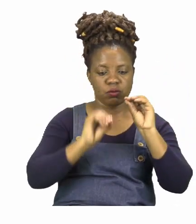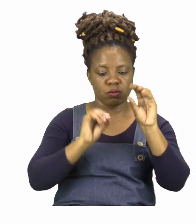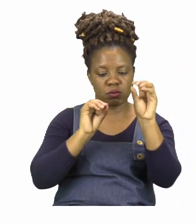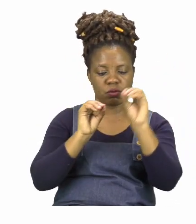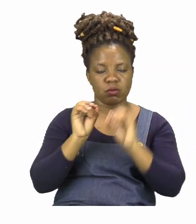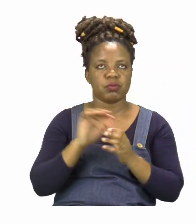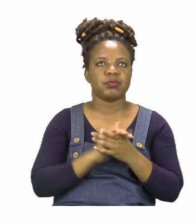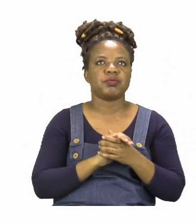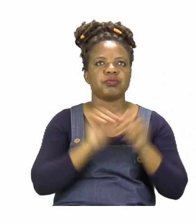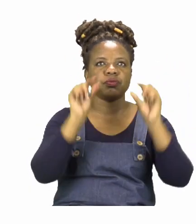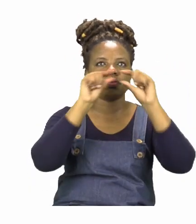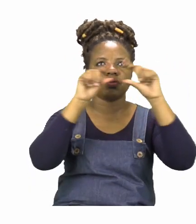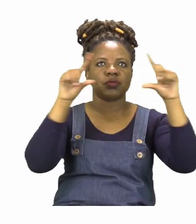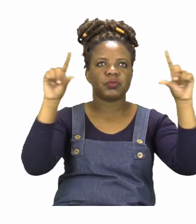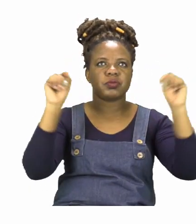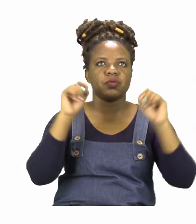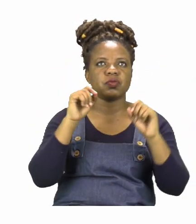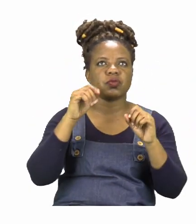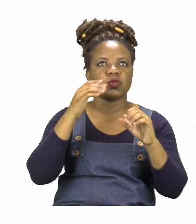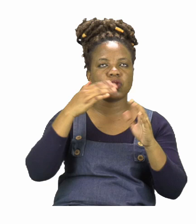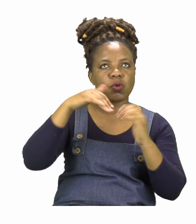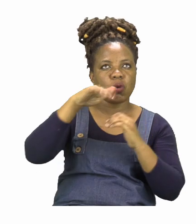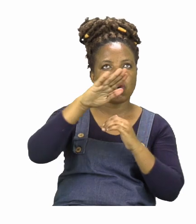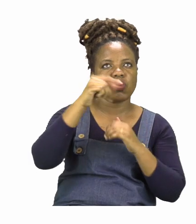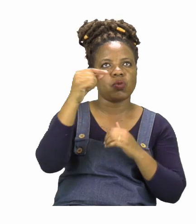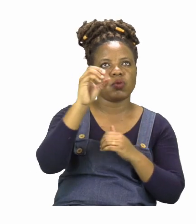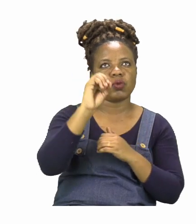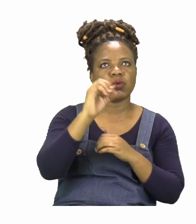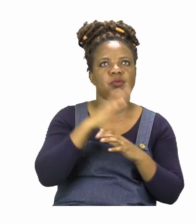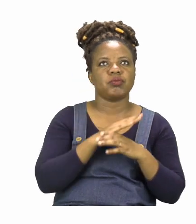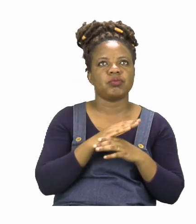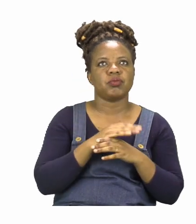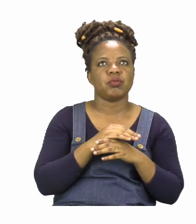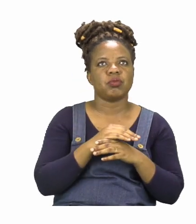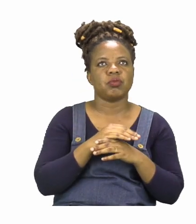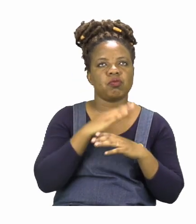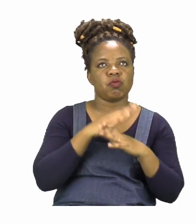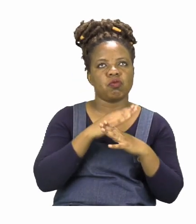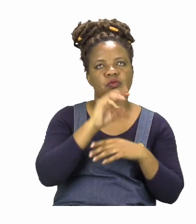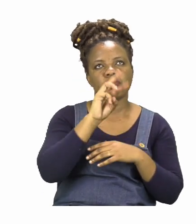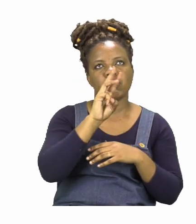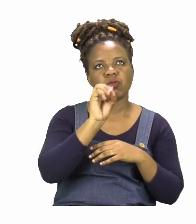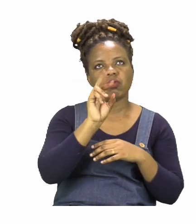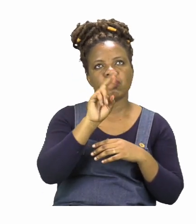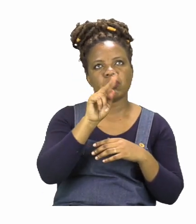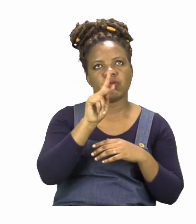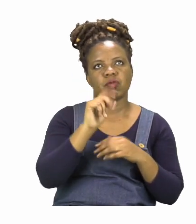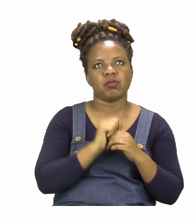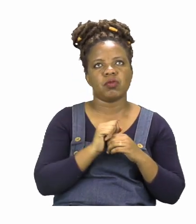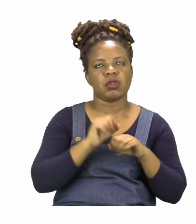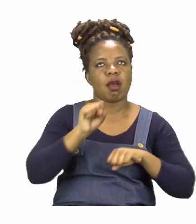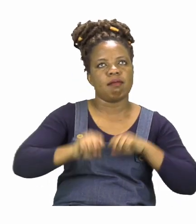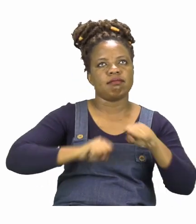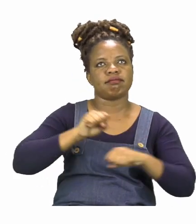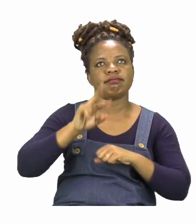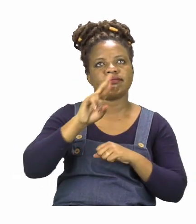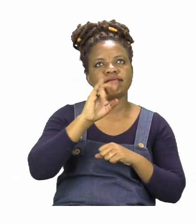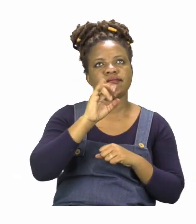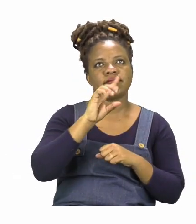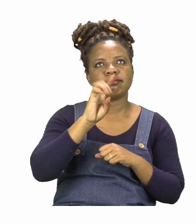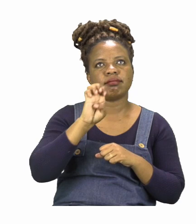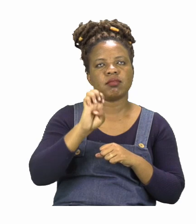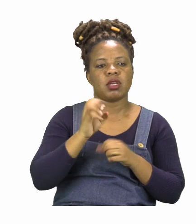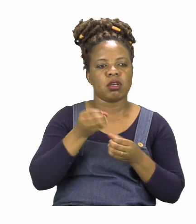box. We have the words go, work, ride,